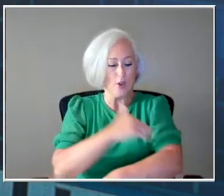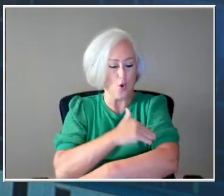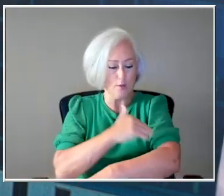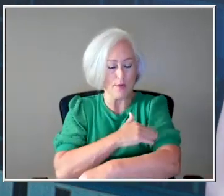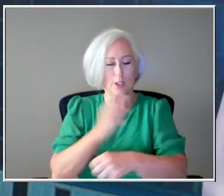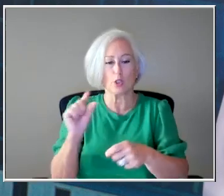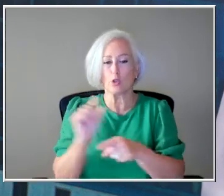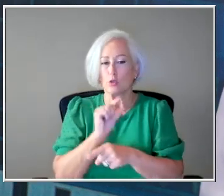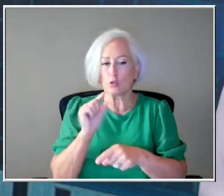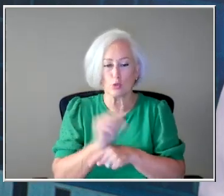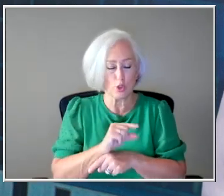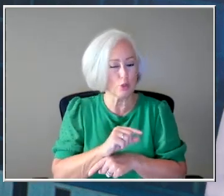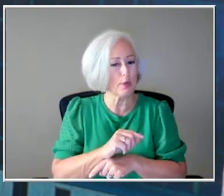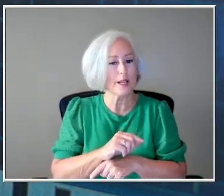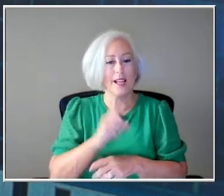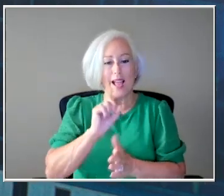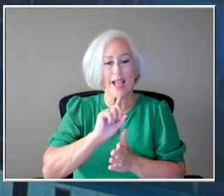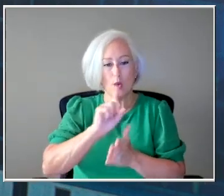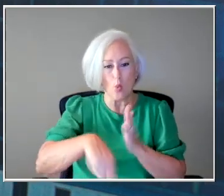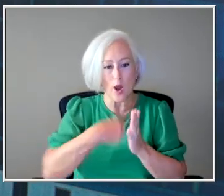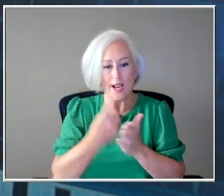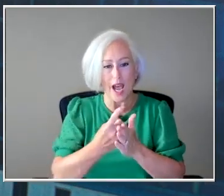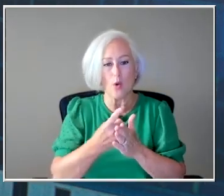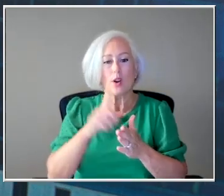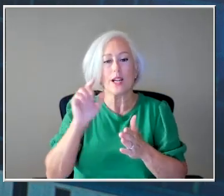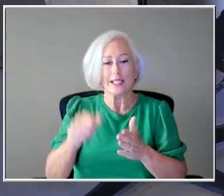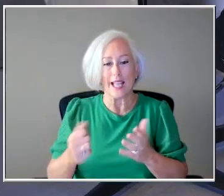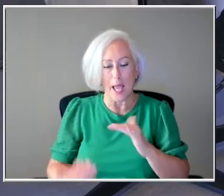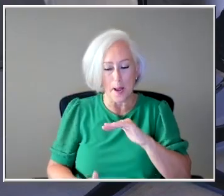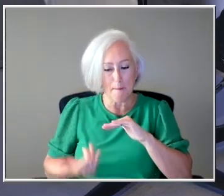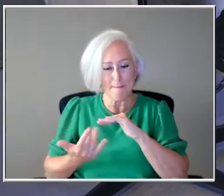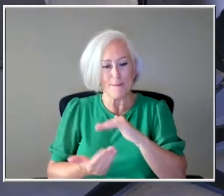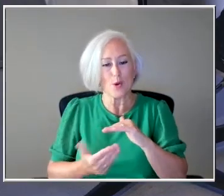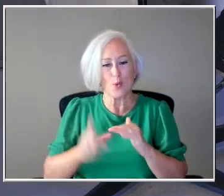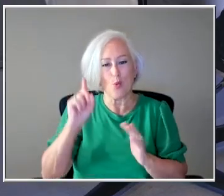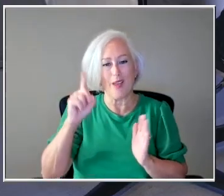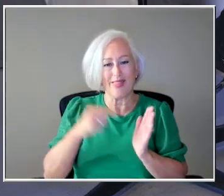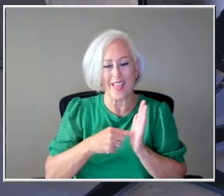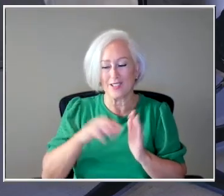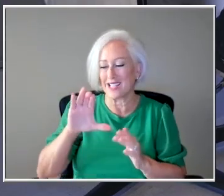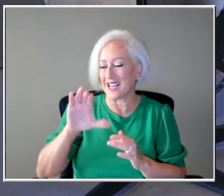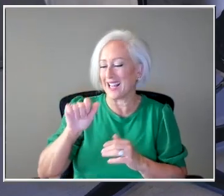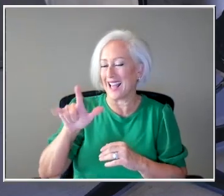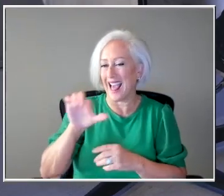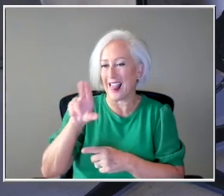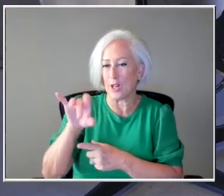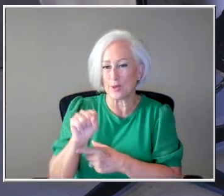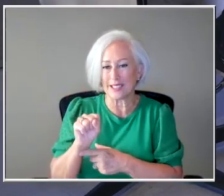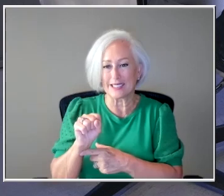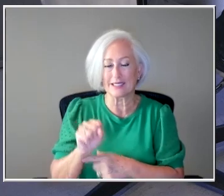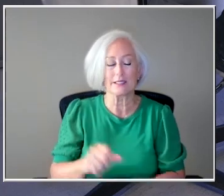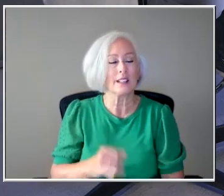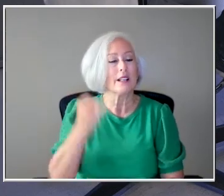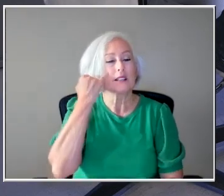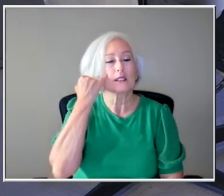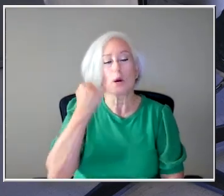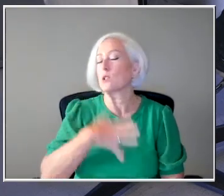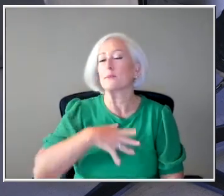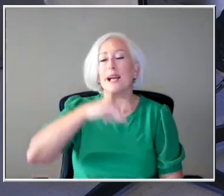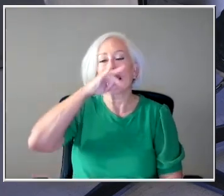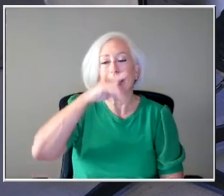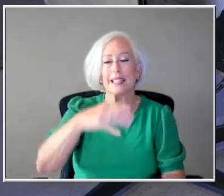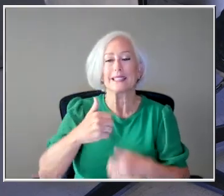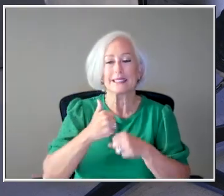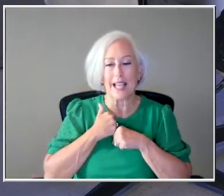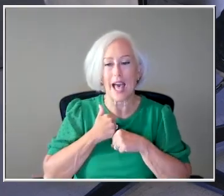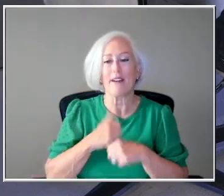1 hour, which is a long time, can burn 1,000 calories. Good tip. Amy wants to know, if my kid gets a cholesterol test, are there other blood tests